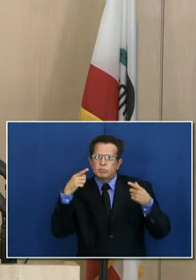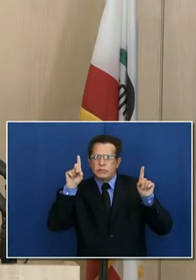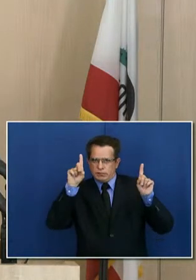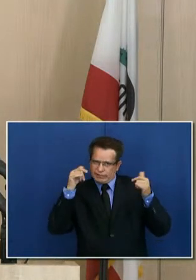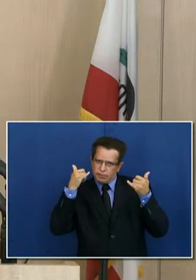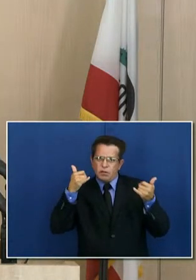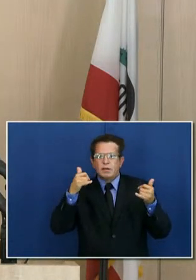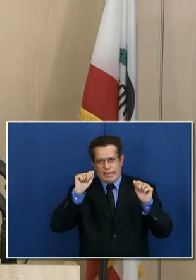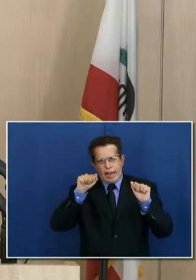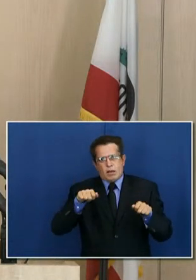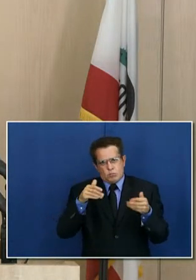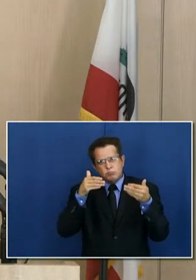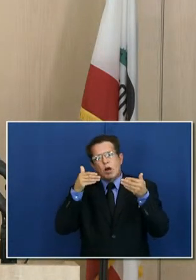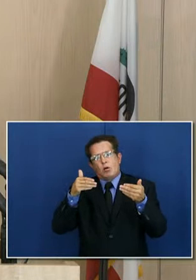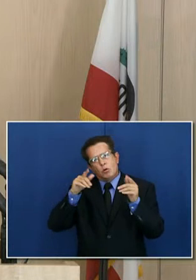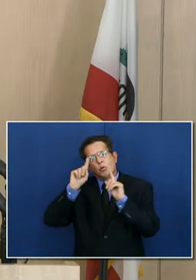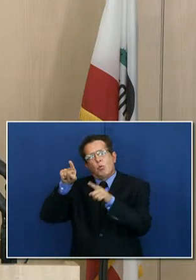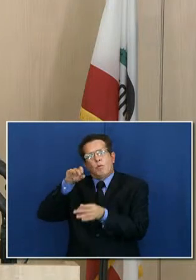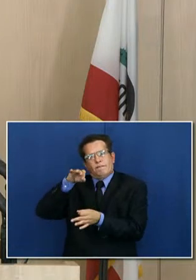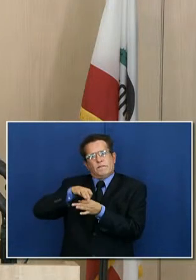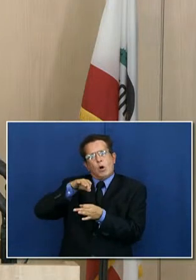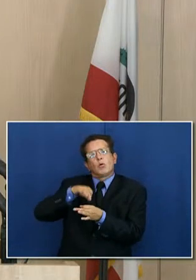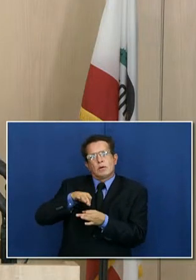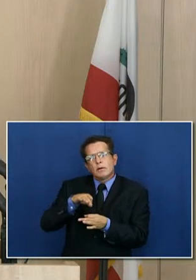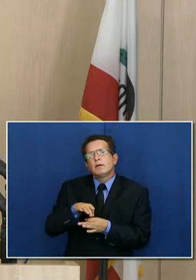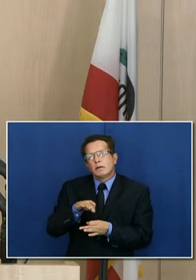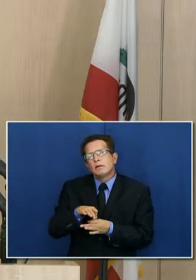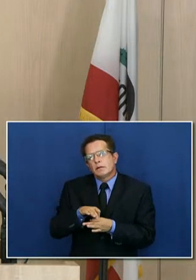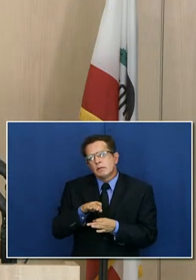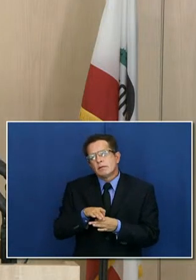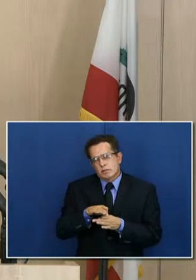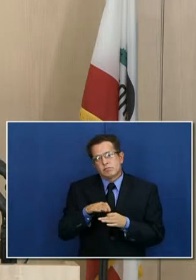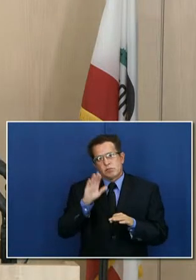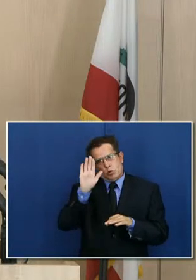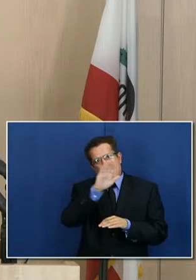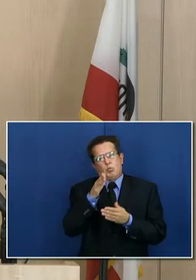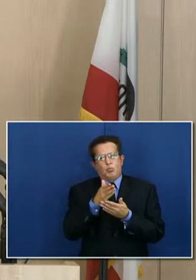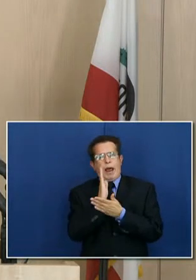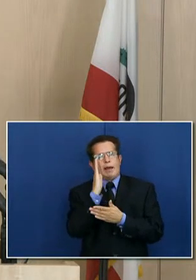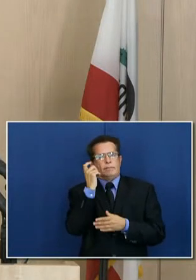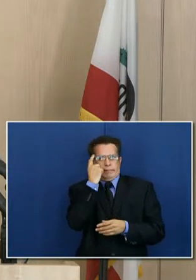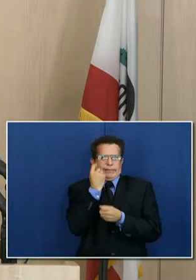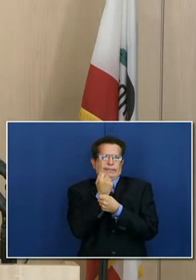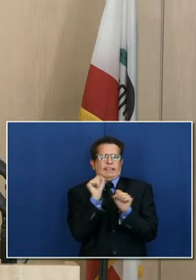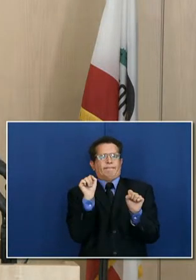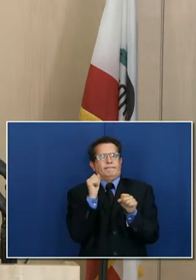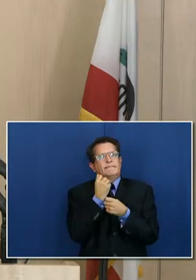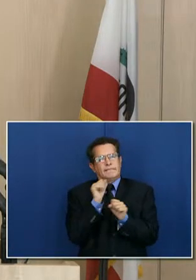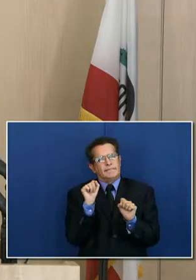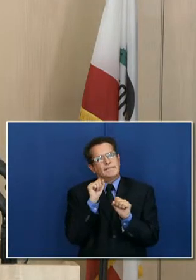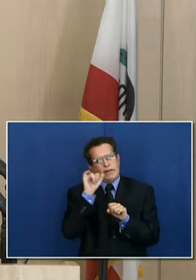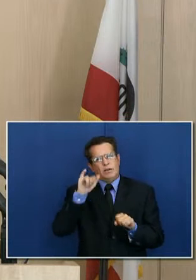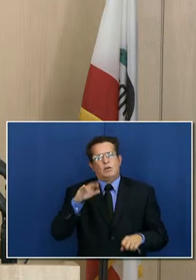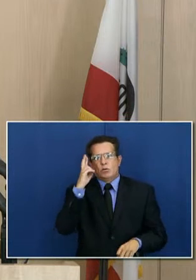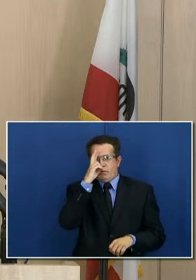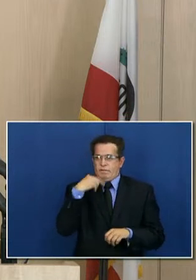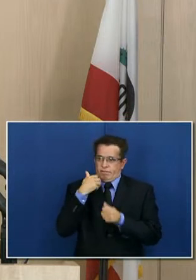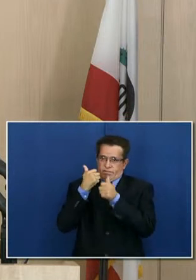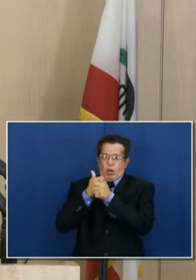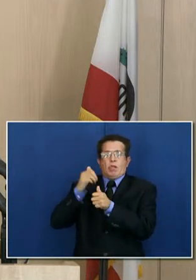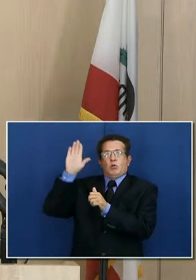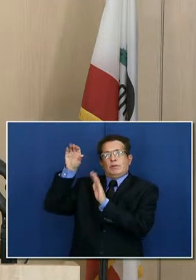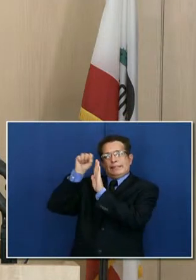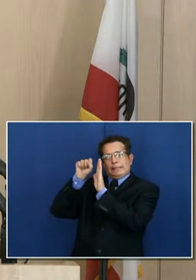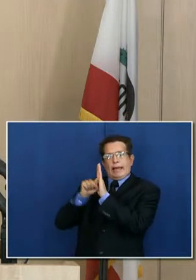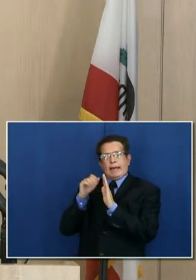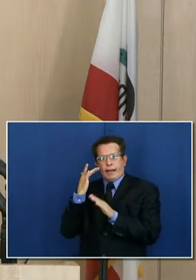the way of individuals' ability to exercise that right to vote. There's been considerable actions taken by the state of California